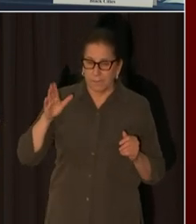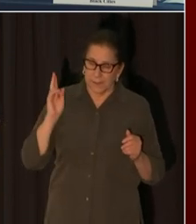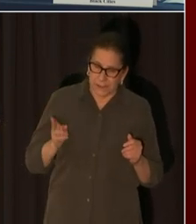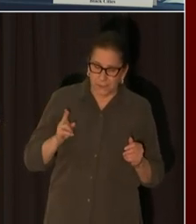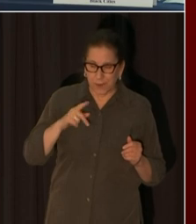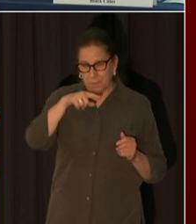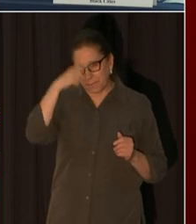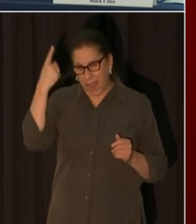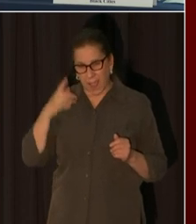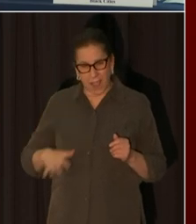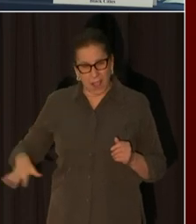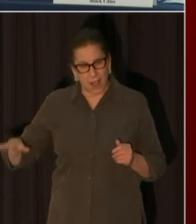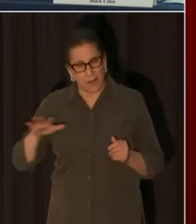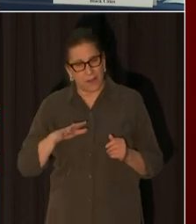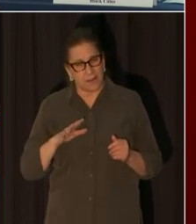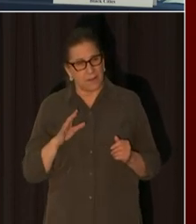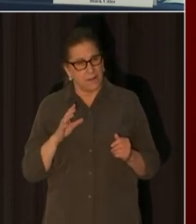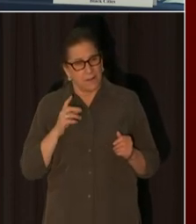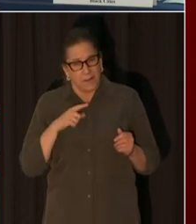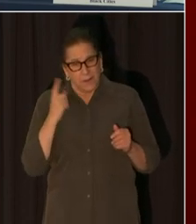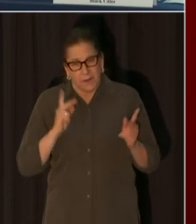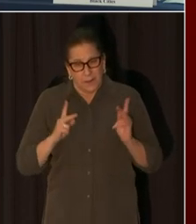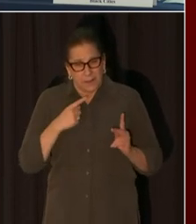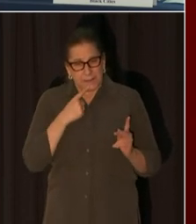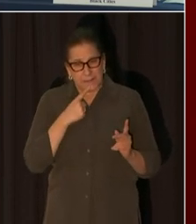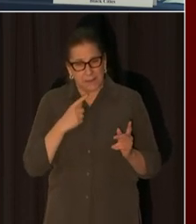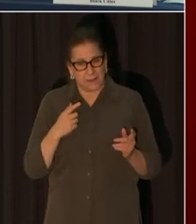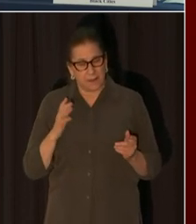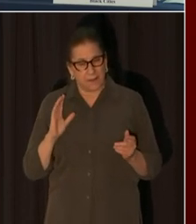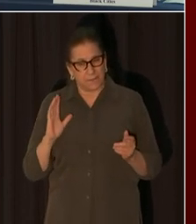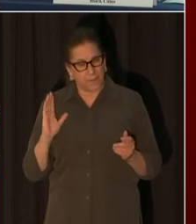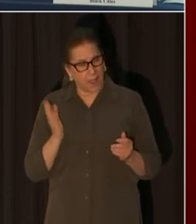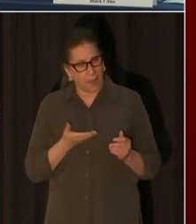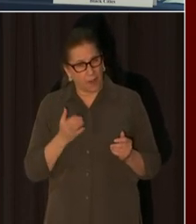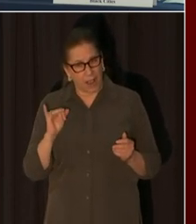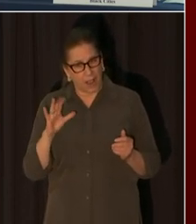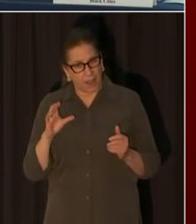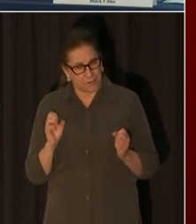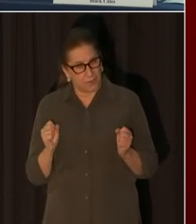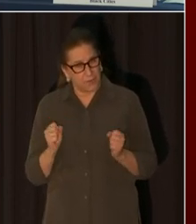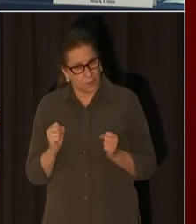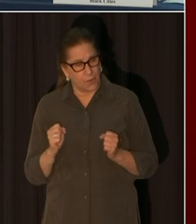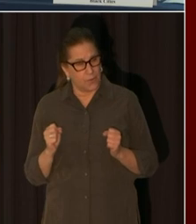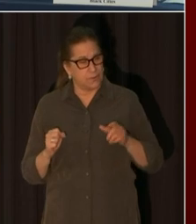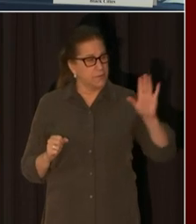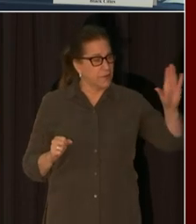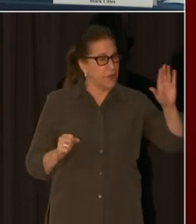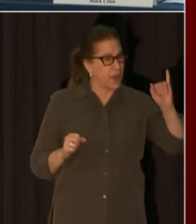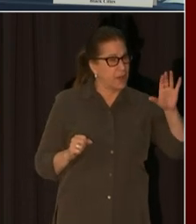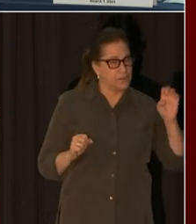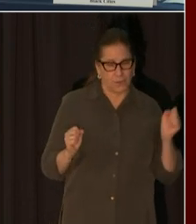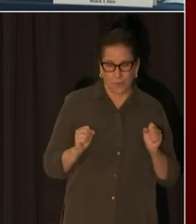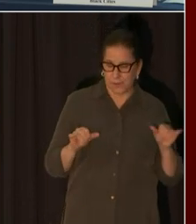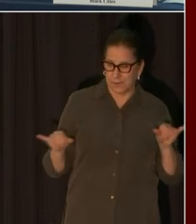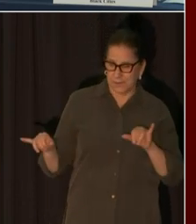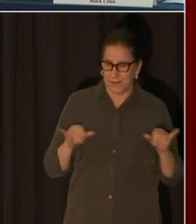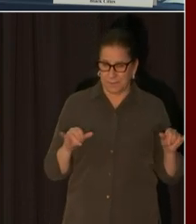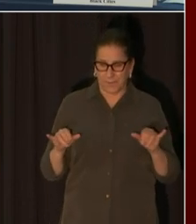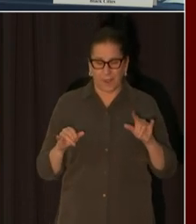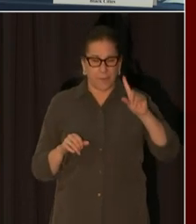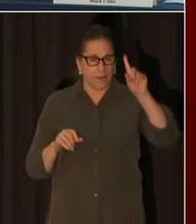cold." This adage holds up empirically. The federal government is seemingly ignoring the realities of business